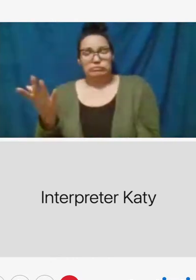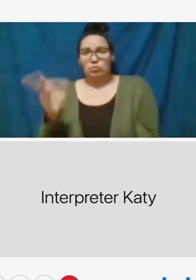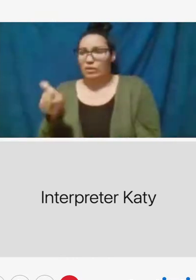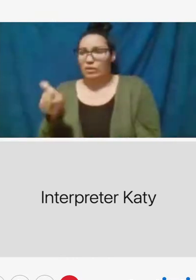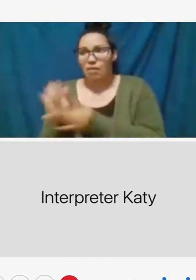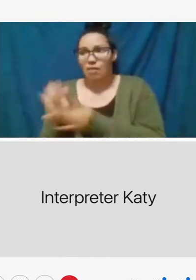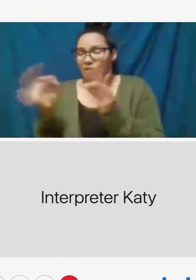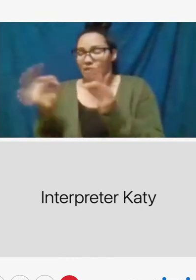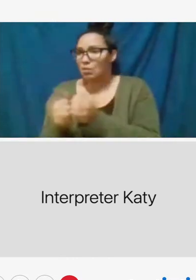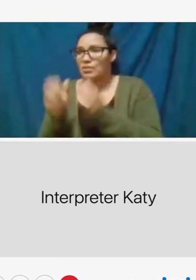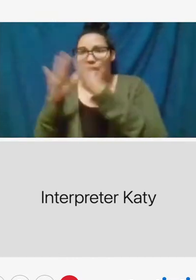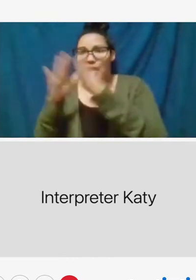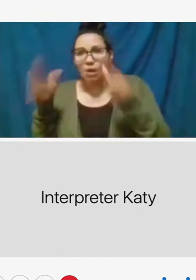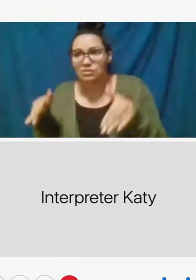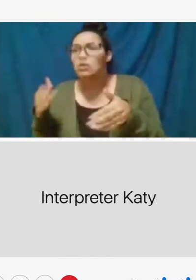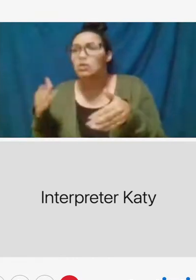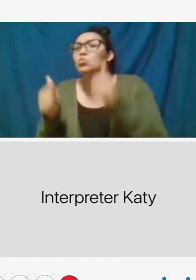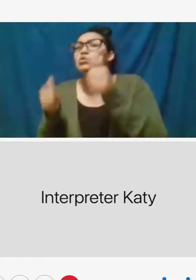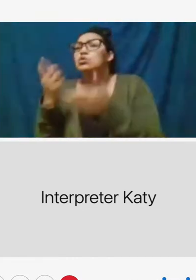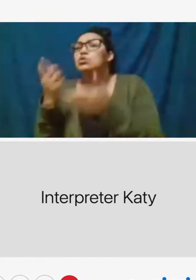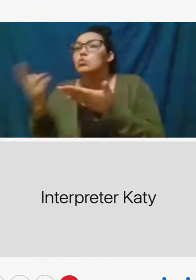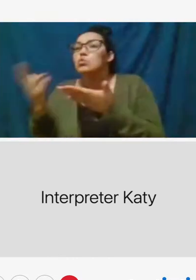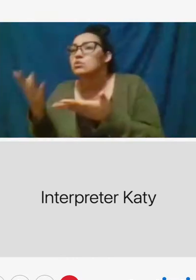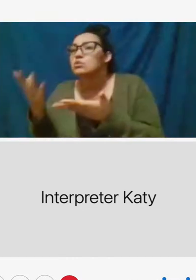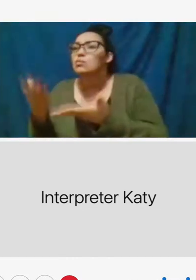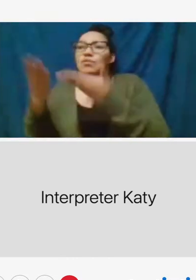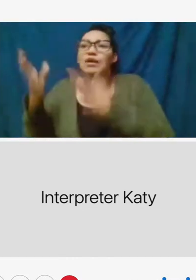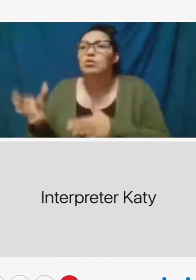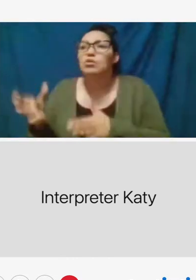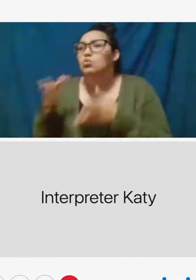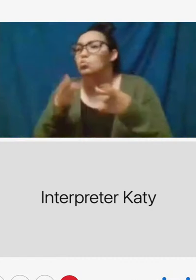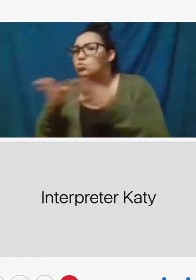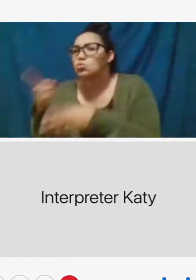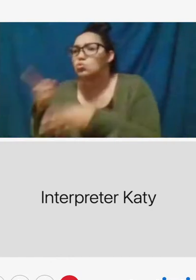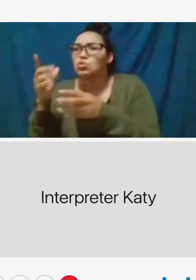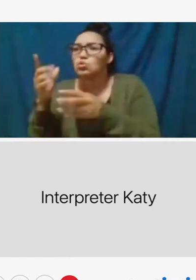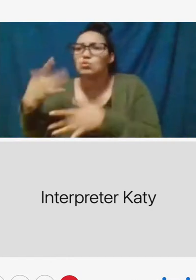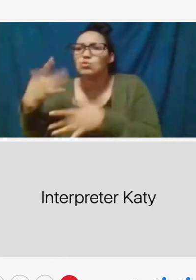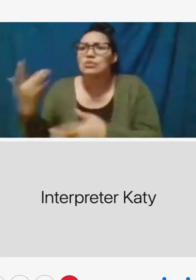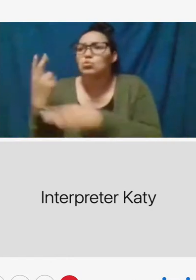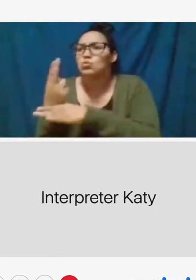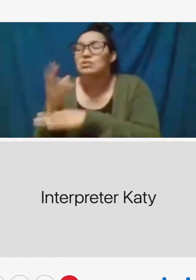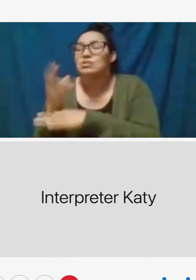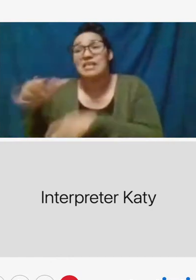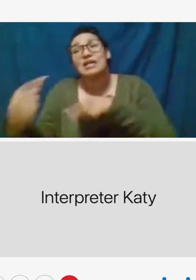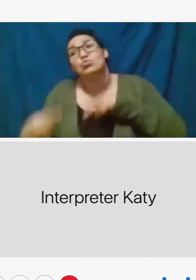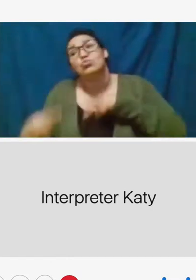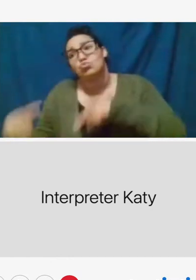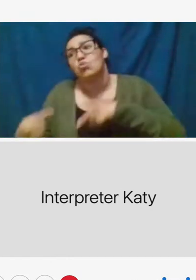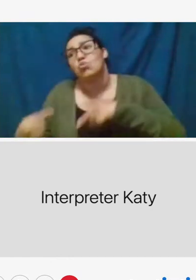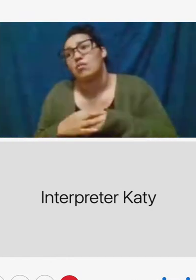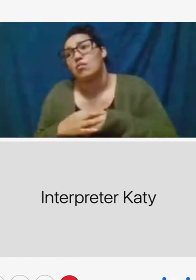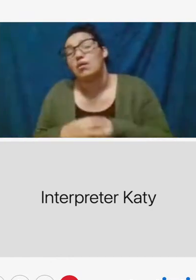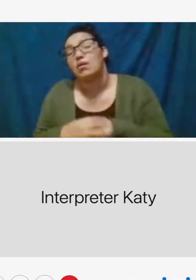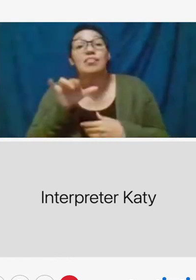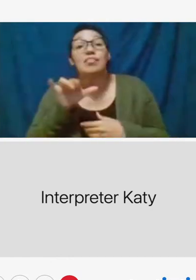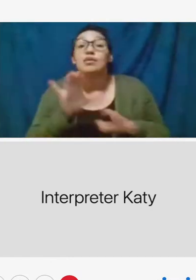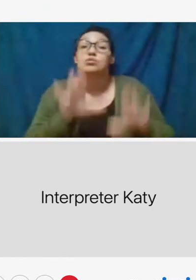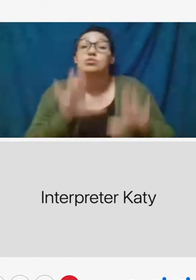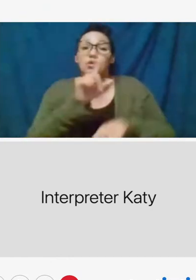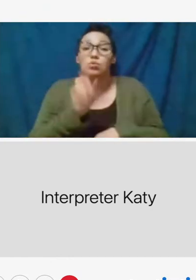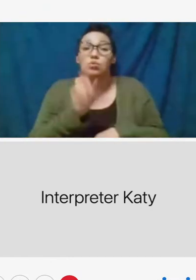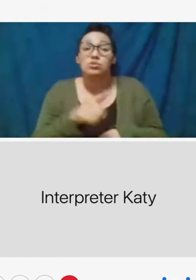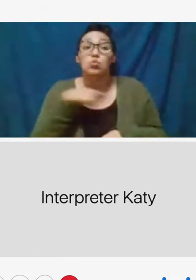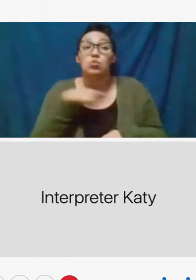what resources what providers what track do we tend to go when it comes to that because that is a struggle certainly that is a great question and we actually tend to rely